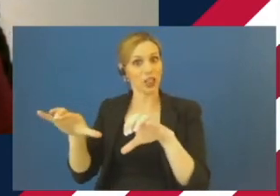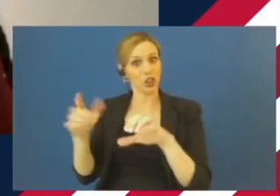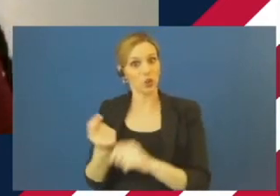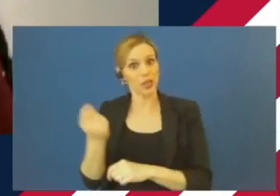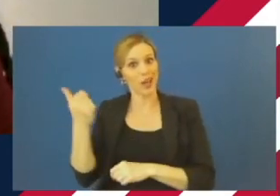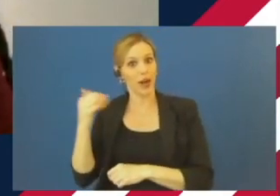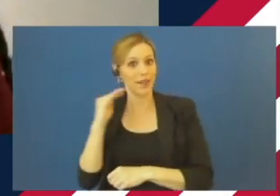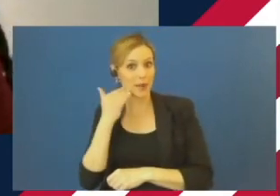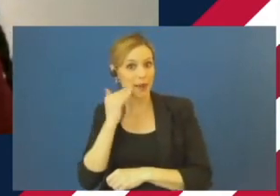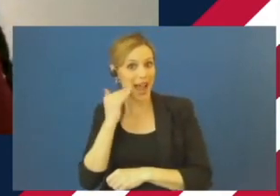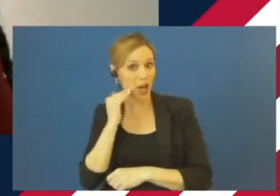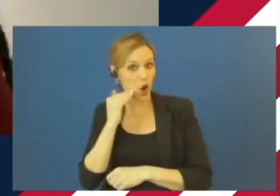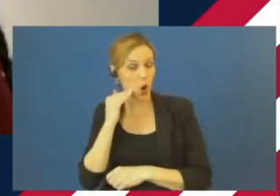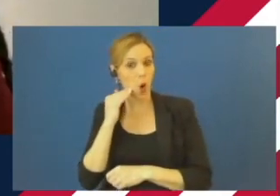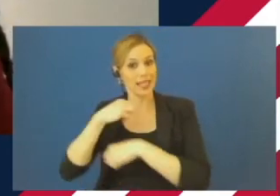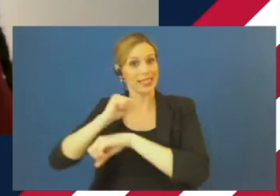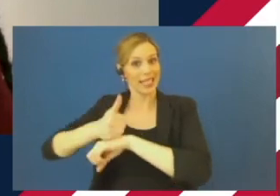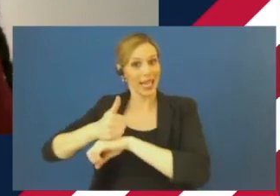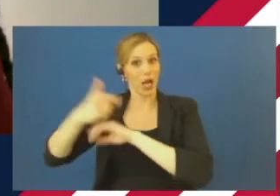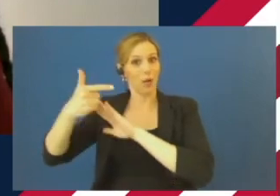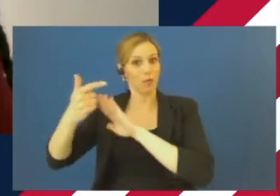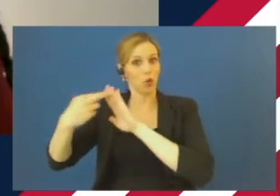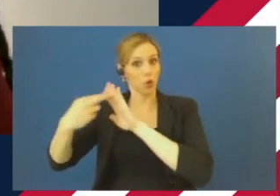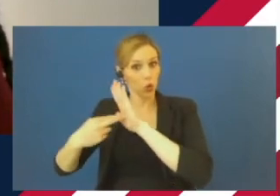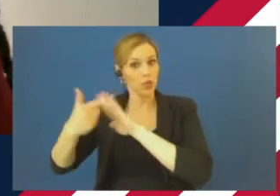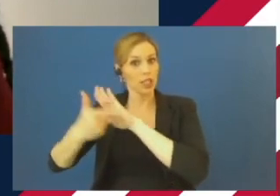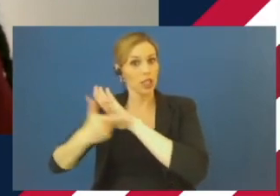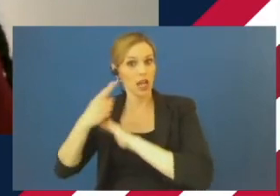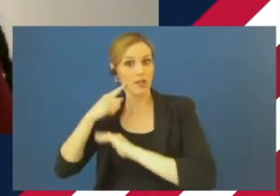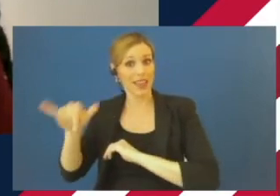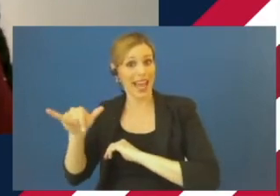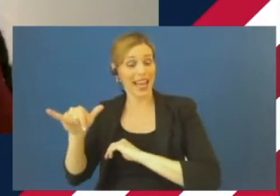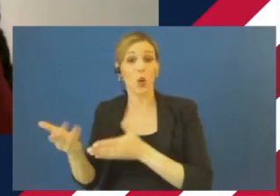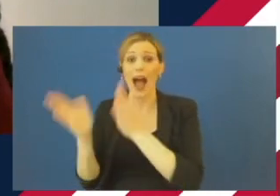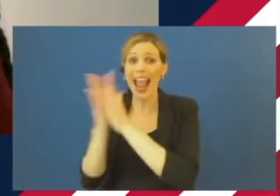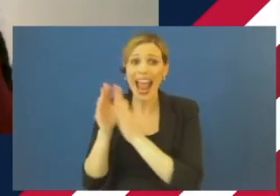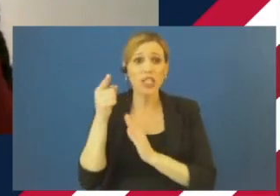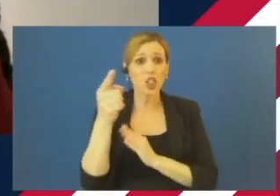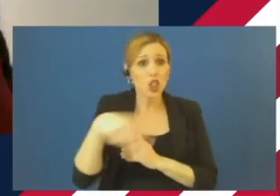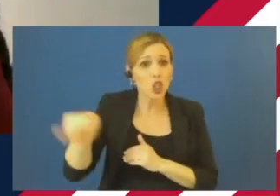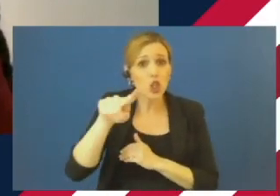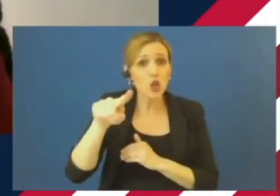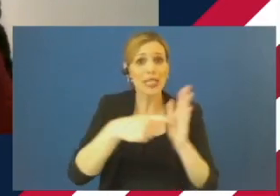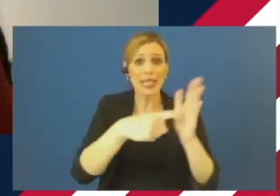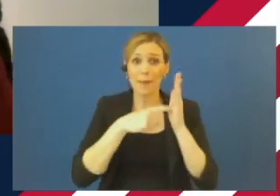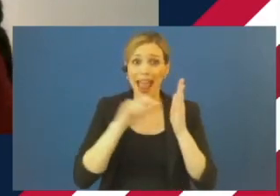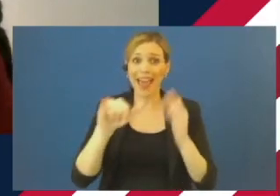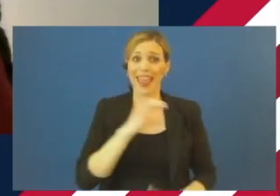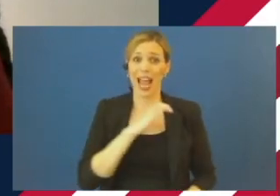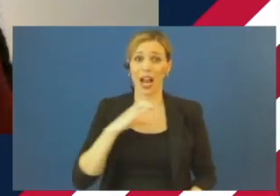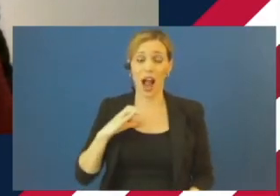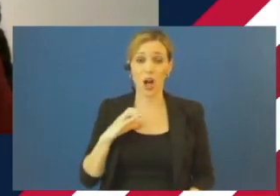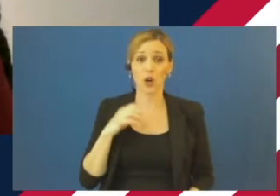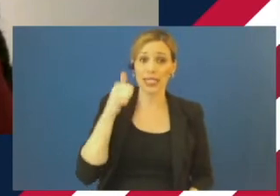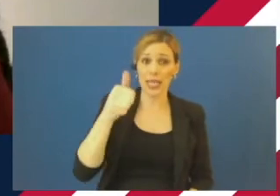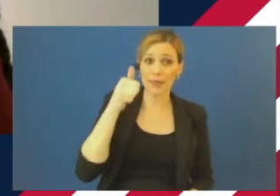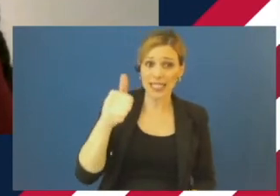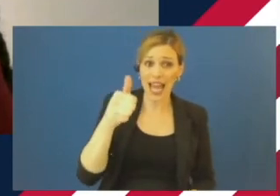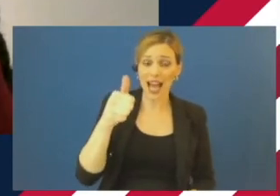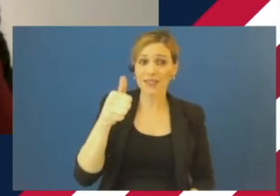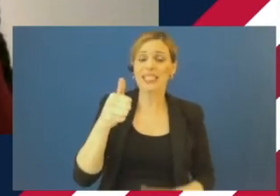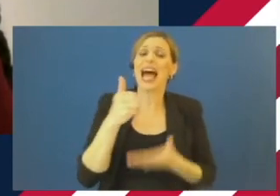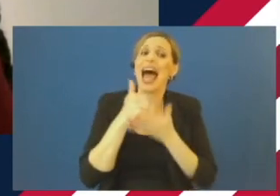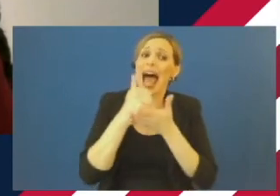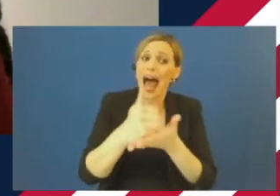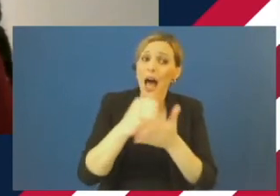individuals that pose an immediate danger to themselves or others. I ask you to demand that Congress incentivize states to institute